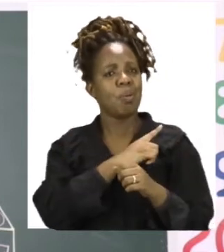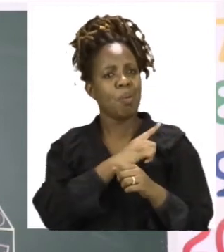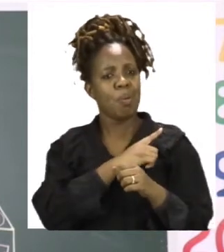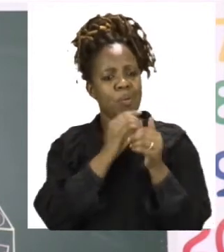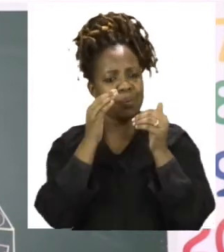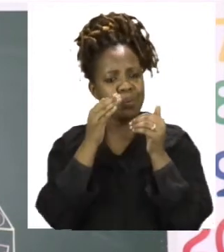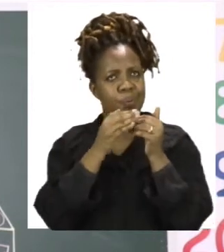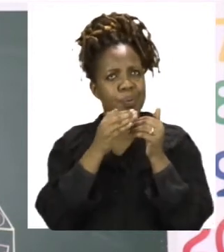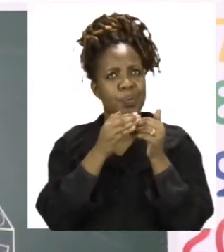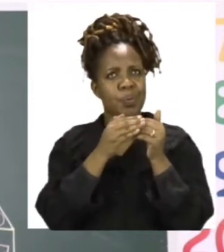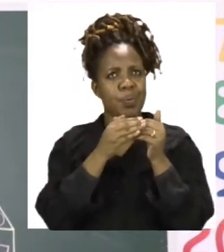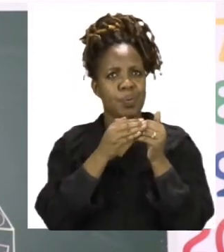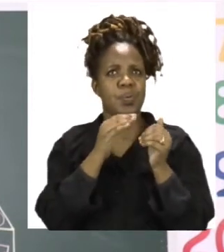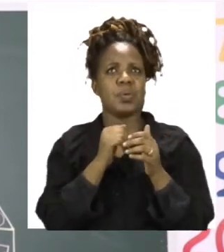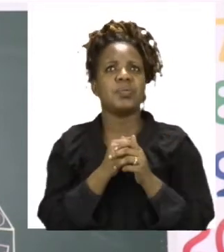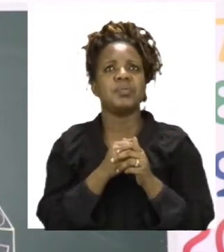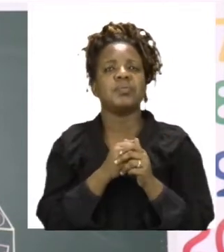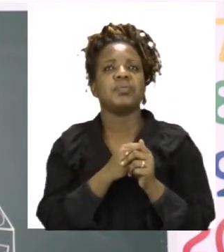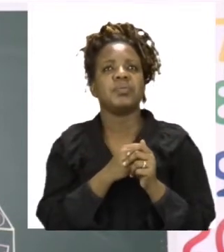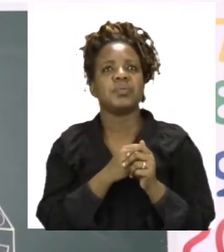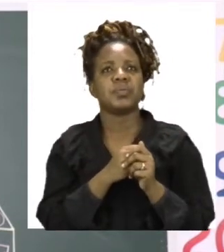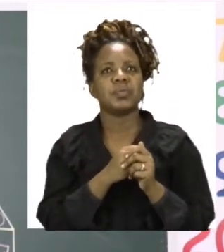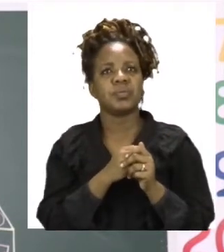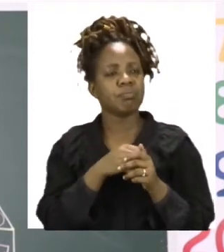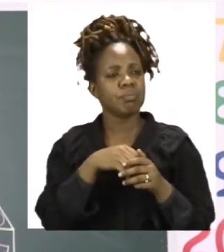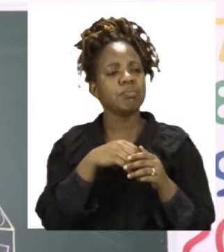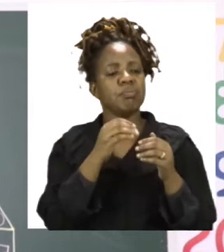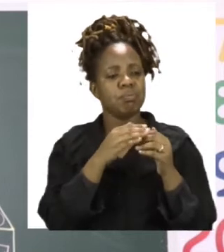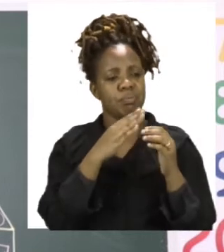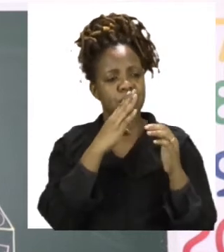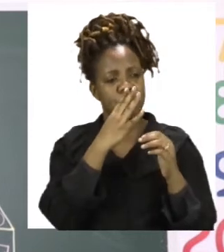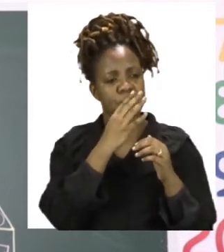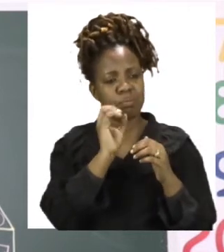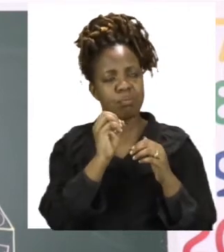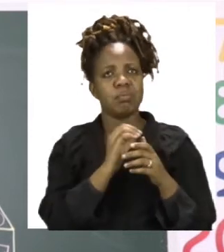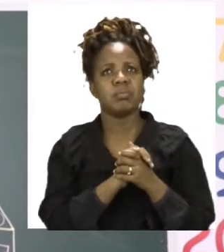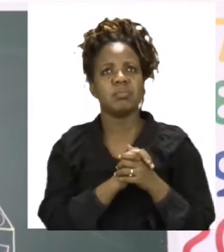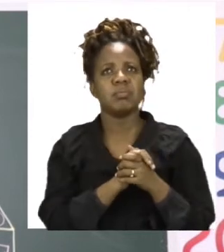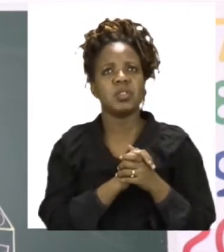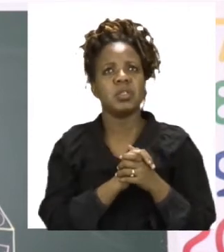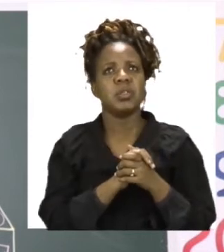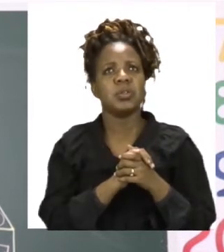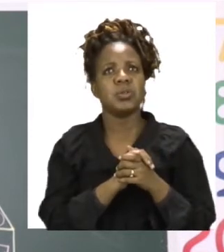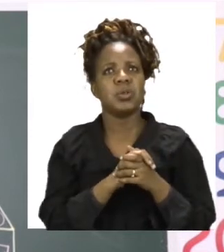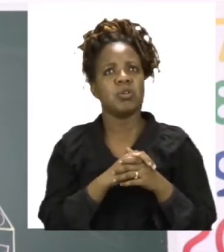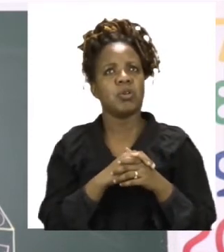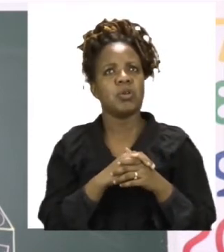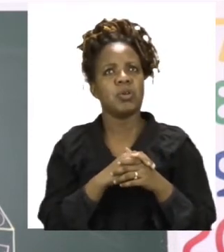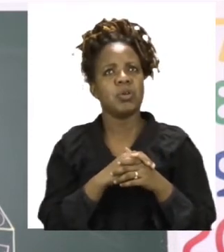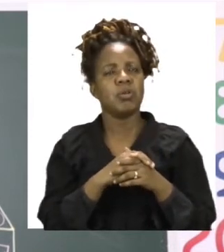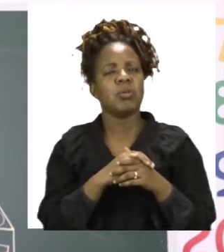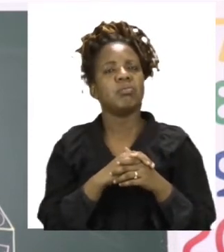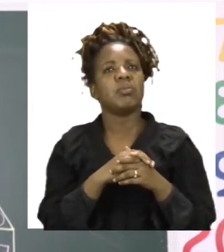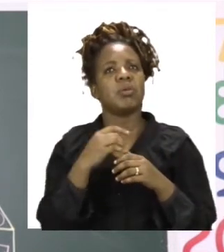43. So that means the nearest house to you is number 40. Run to number 40. So